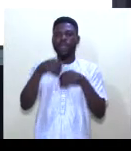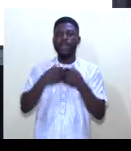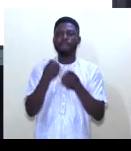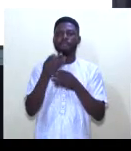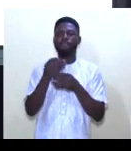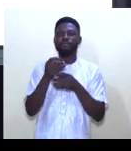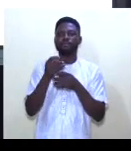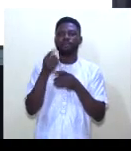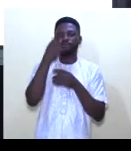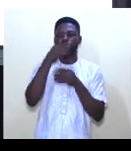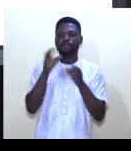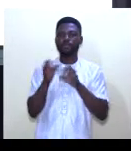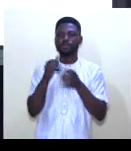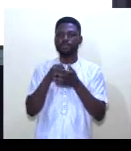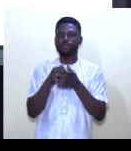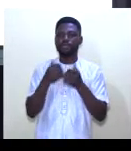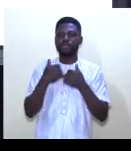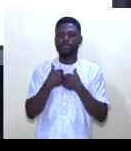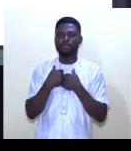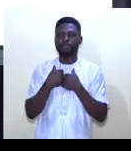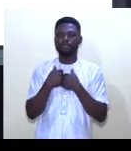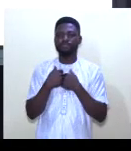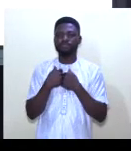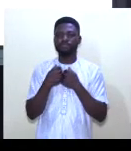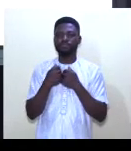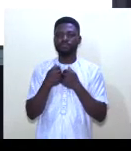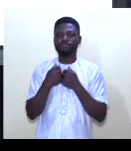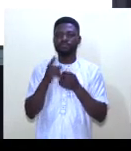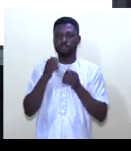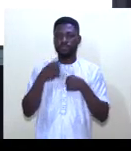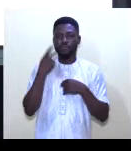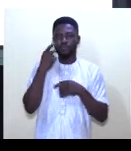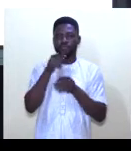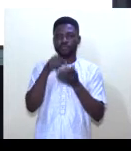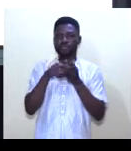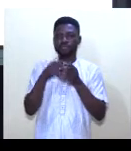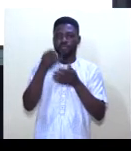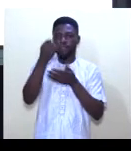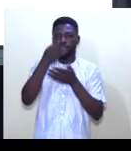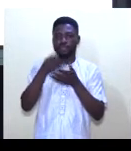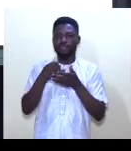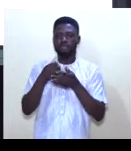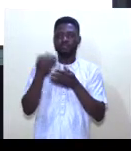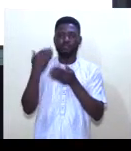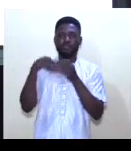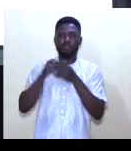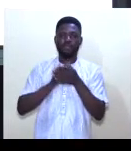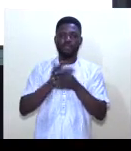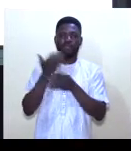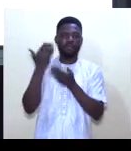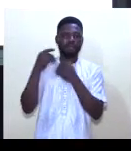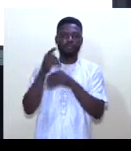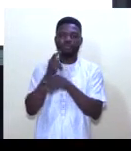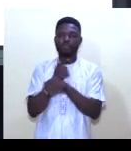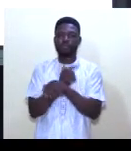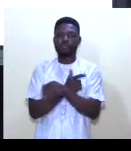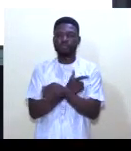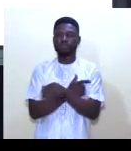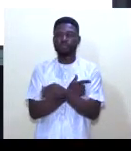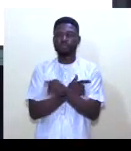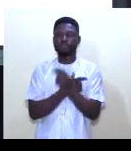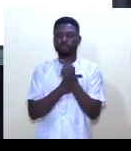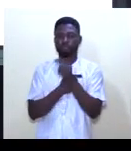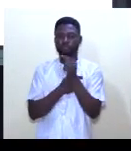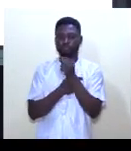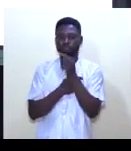many faces does it have? Now, you've seen this diagram before in our previous lesson when it was rotating. So